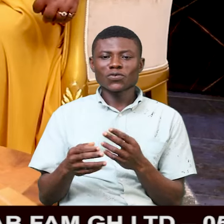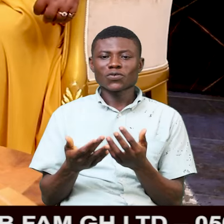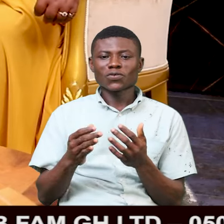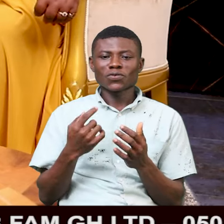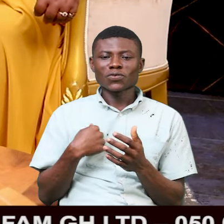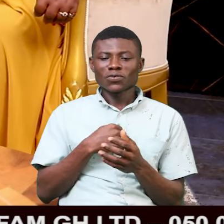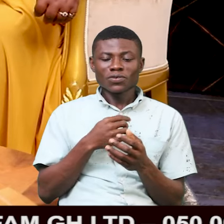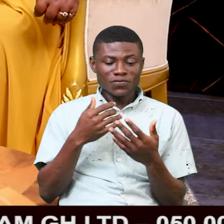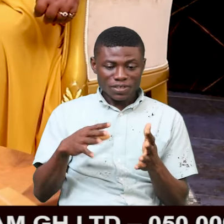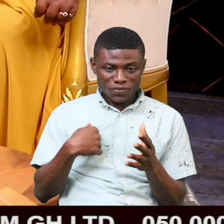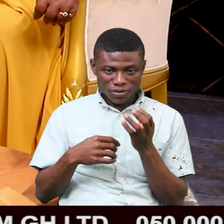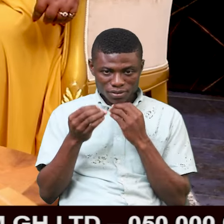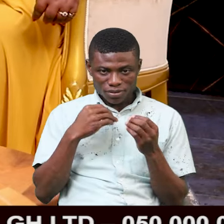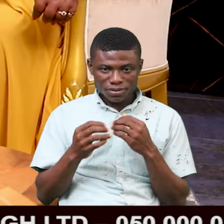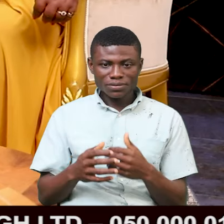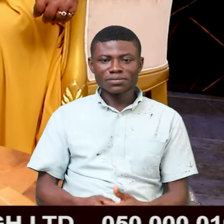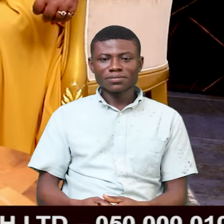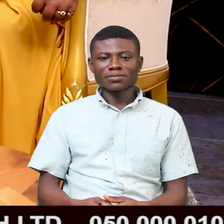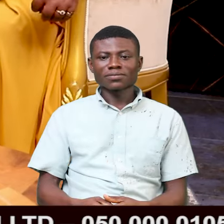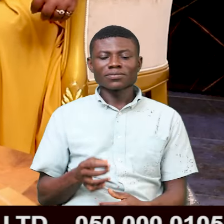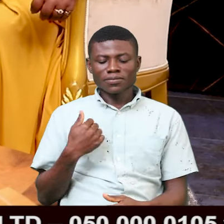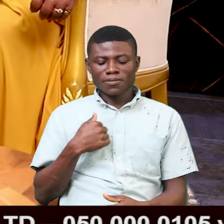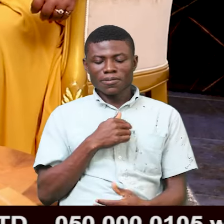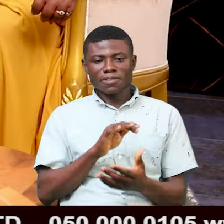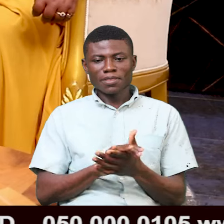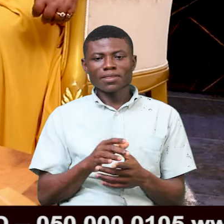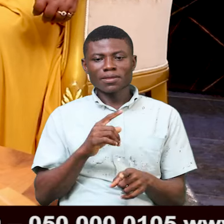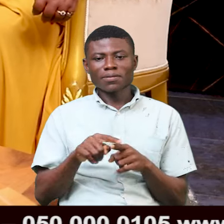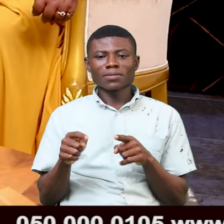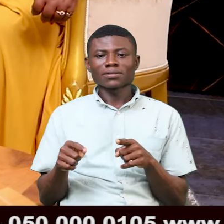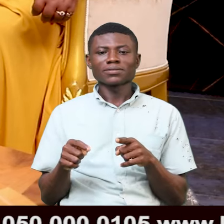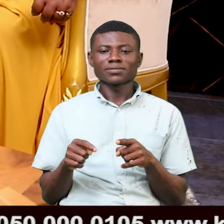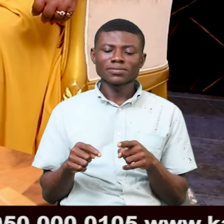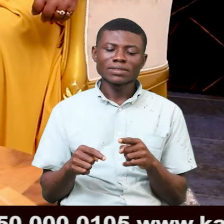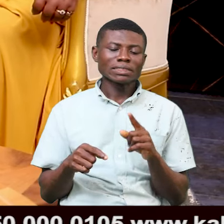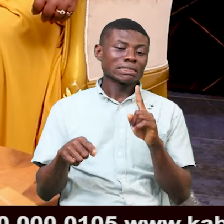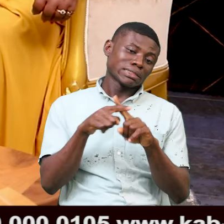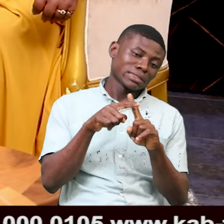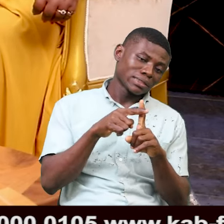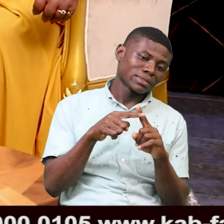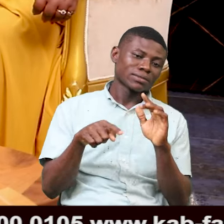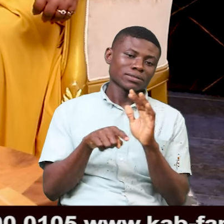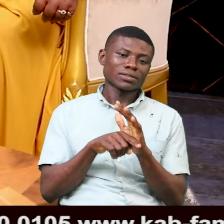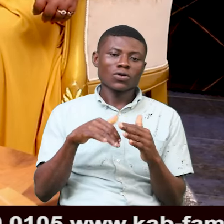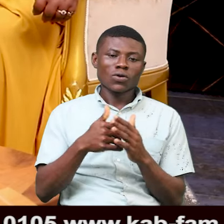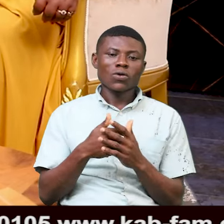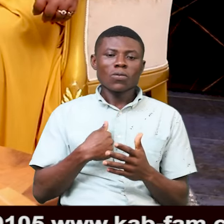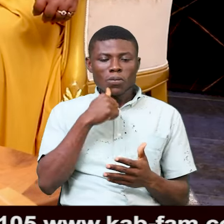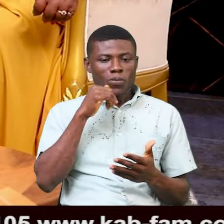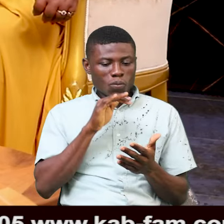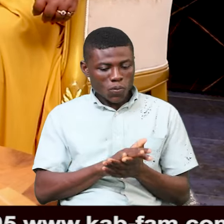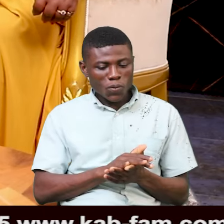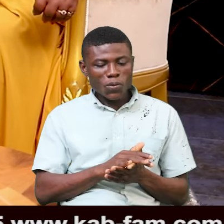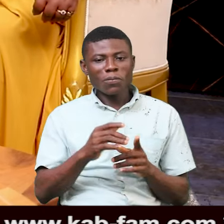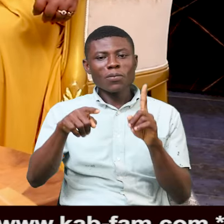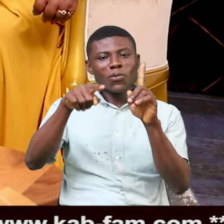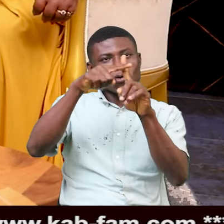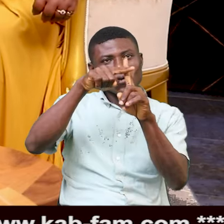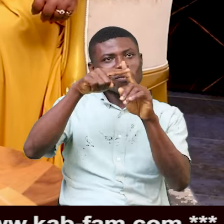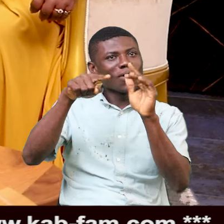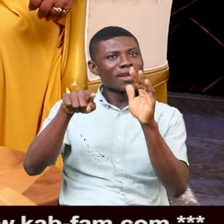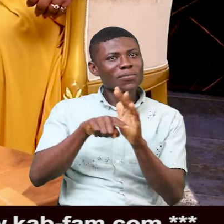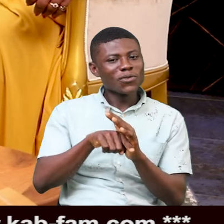so yetena na. Ya ware. Papa mu. Boni mu. Me yiri ani wo. Papa